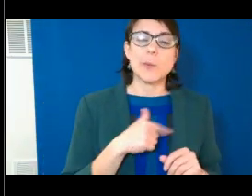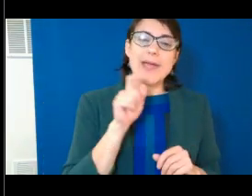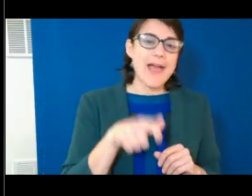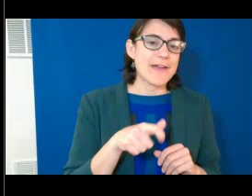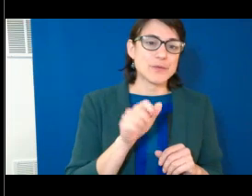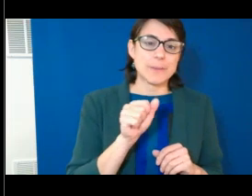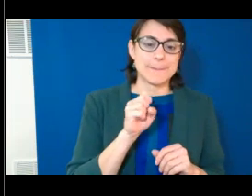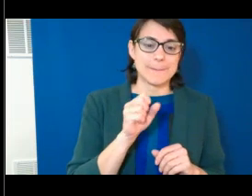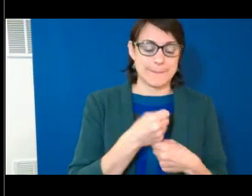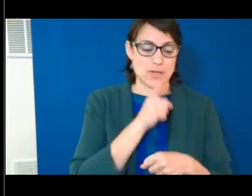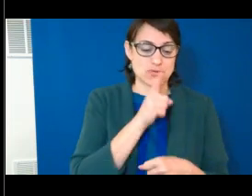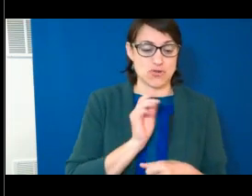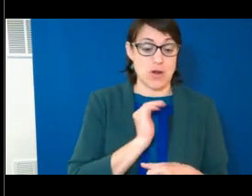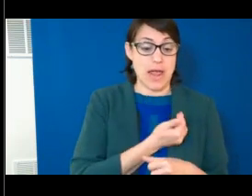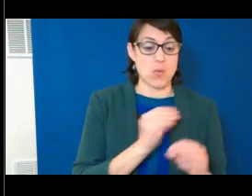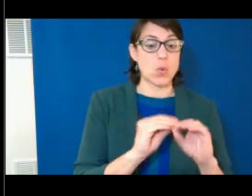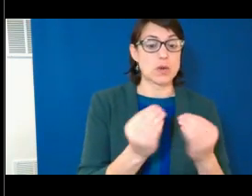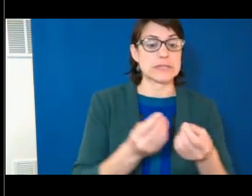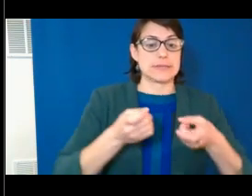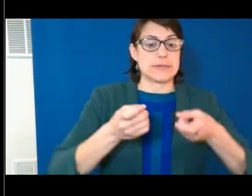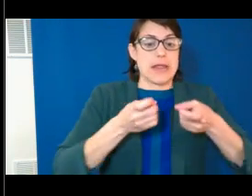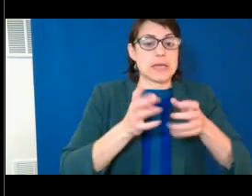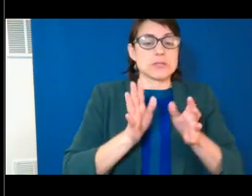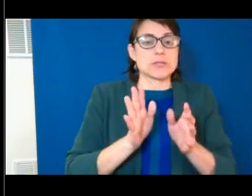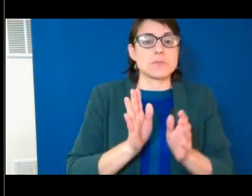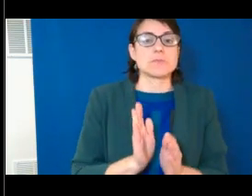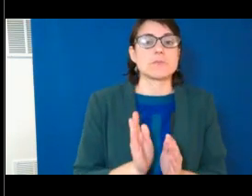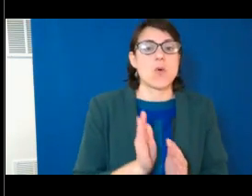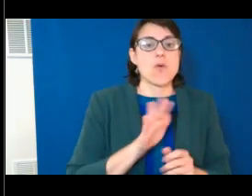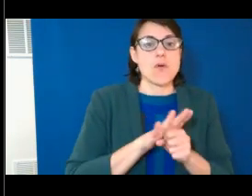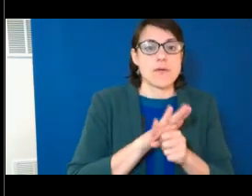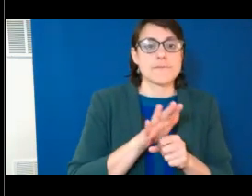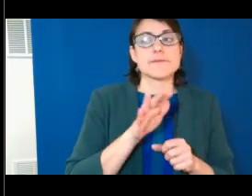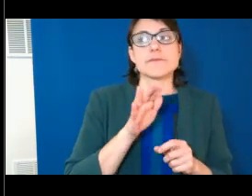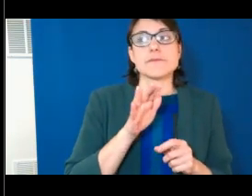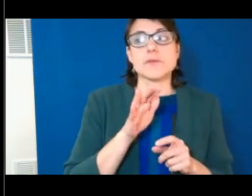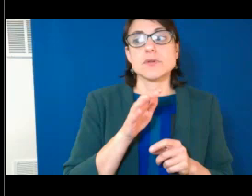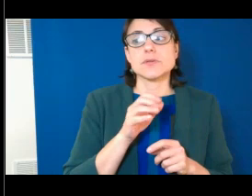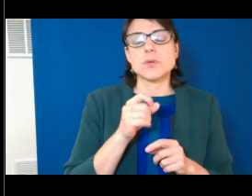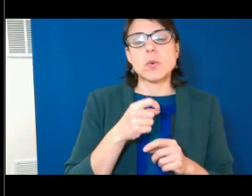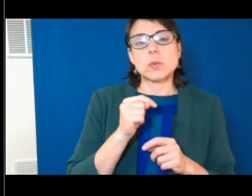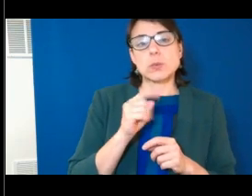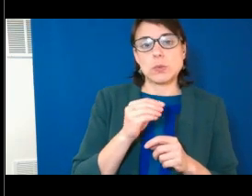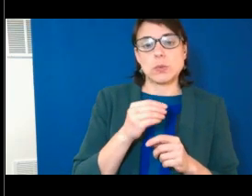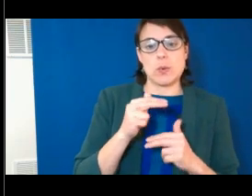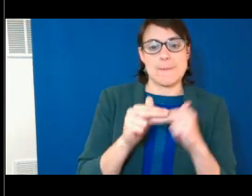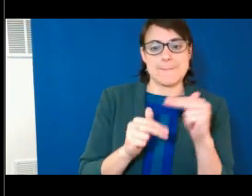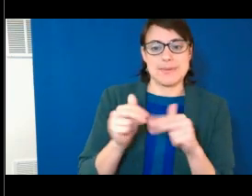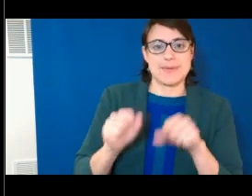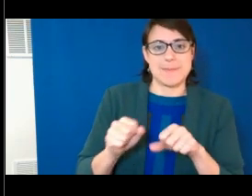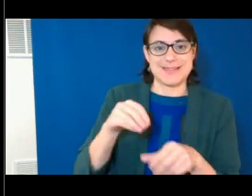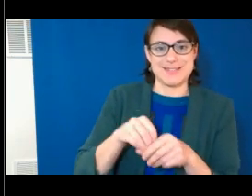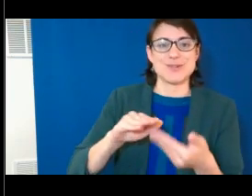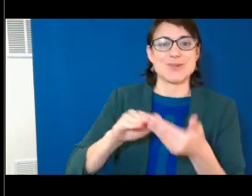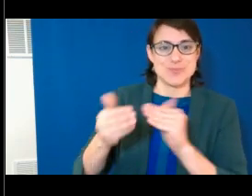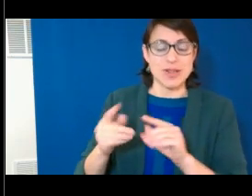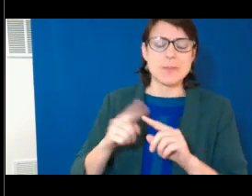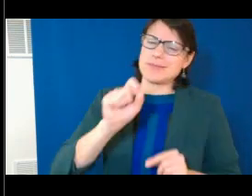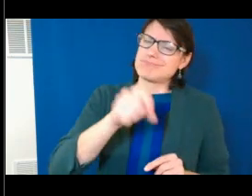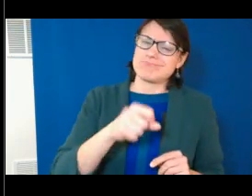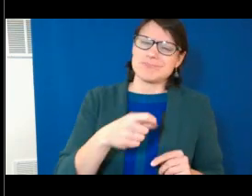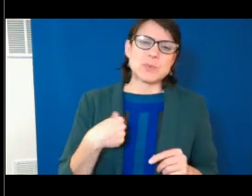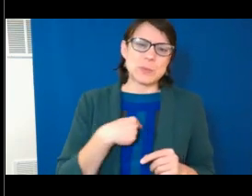organization in order to have the capacity to build capacity in the community. But absolutely, we do see that as a role